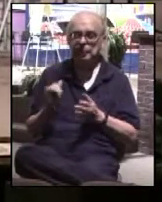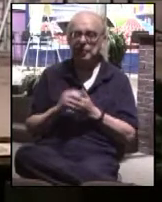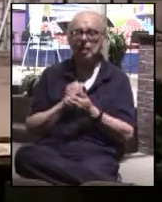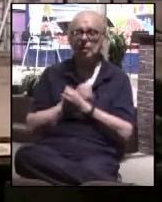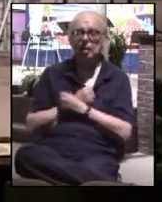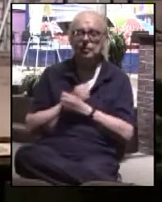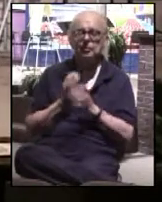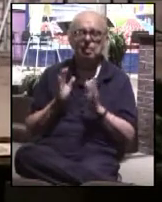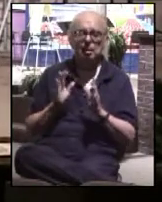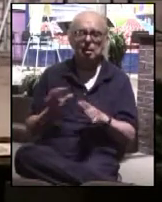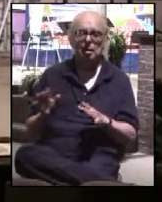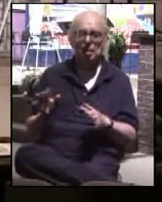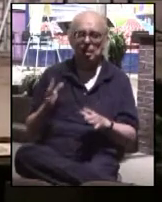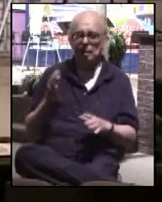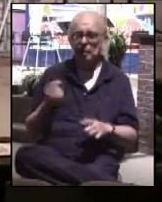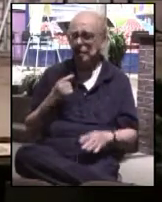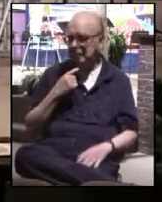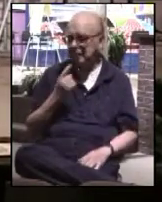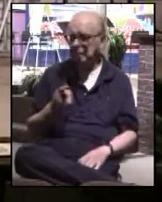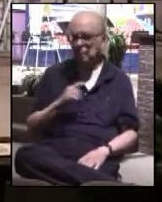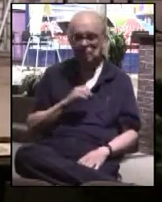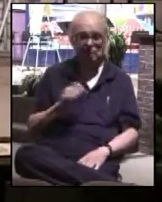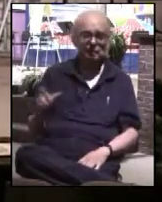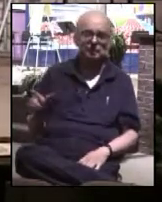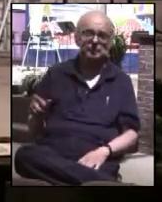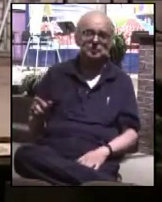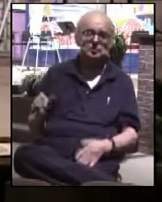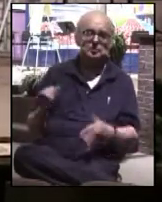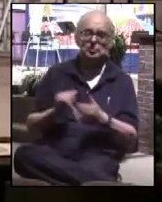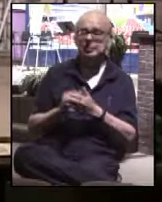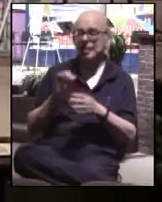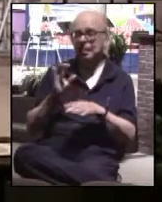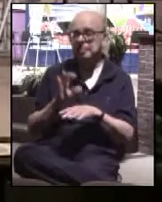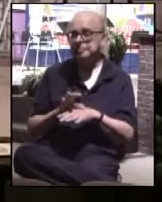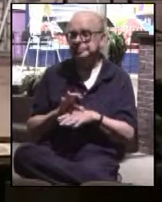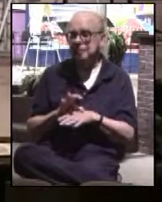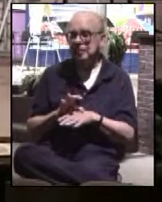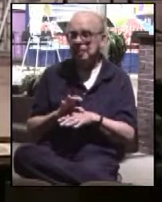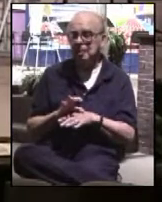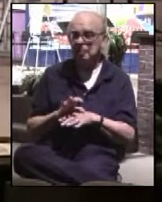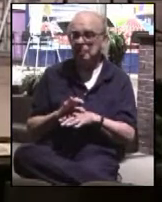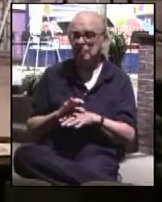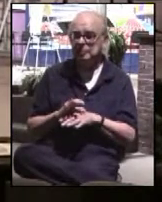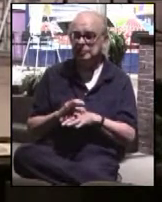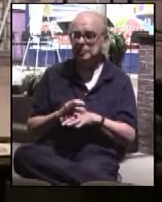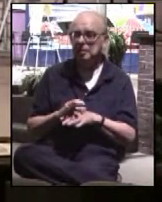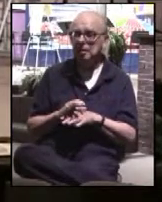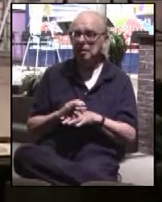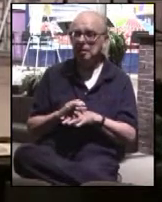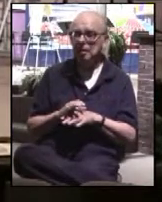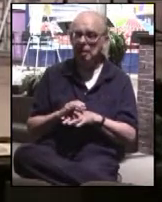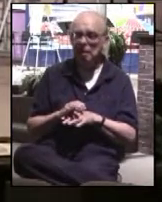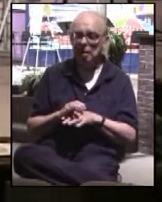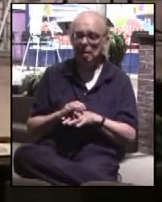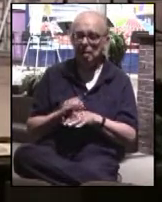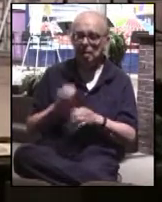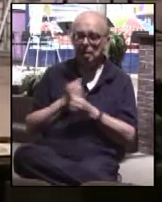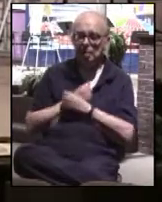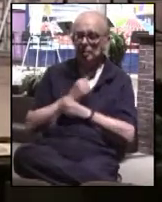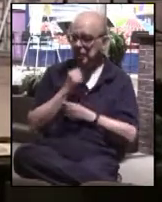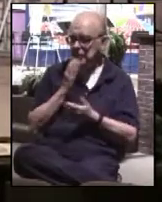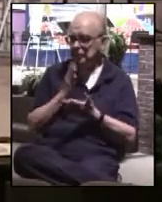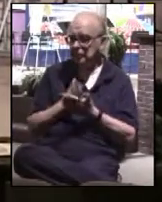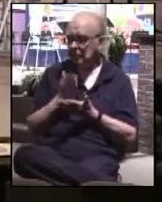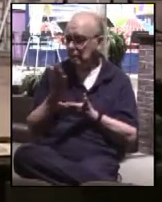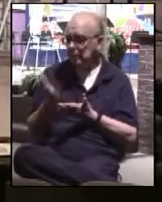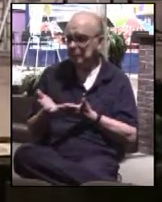and that's why i say to y'all this church i love those but my love doesn't stop